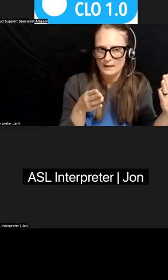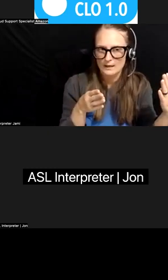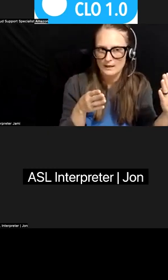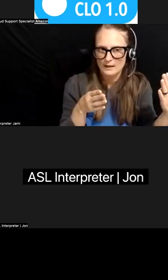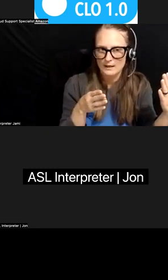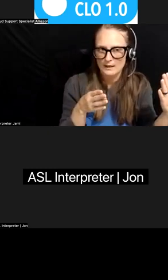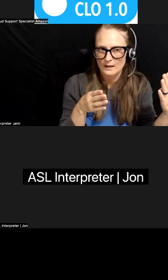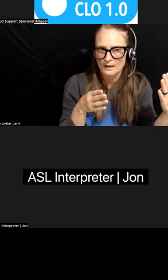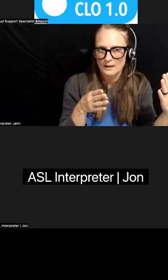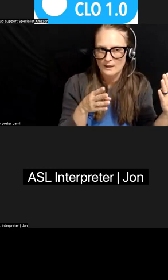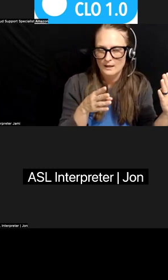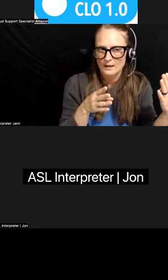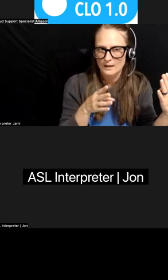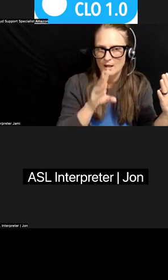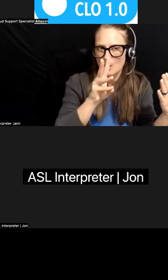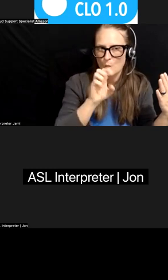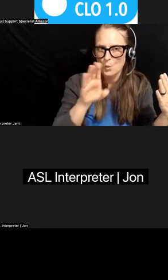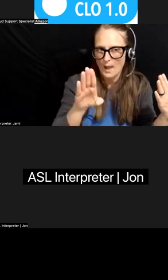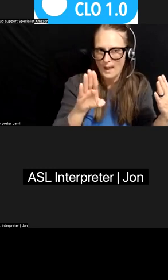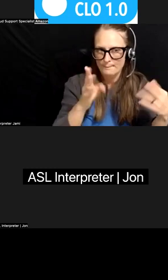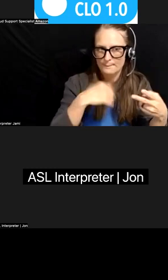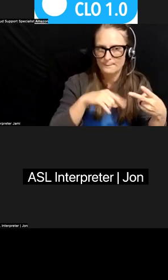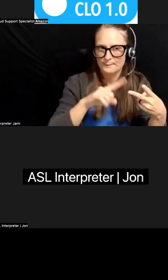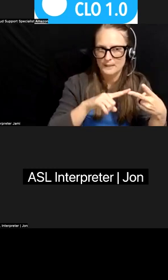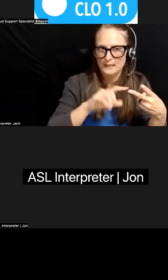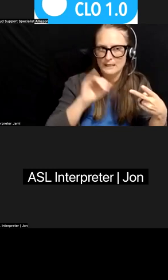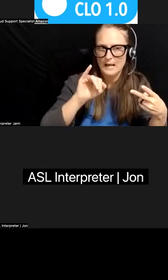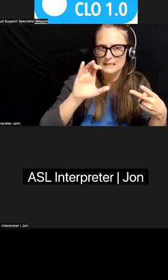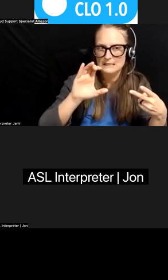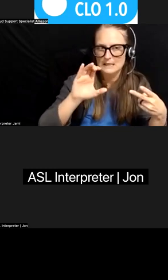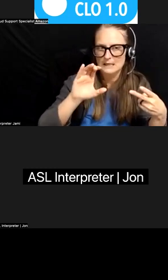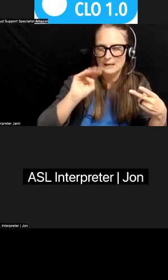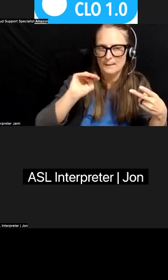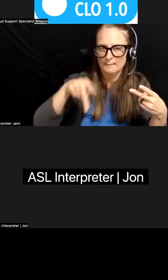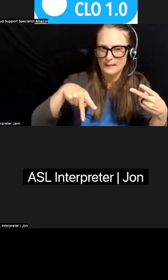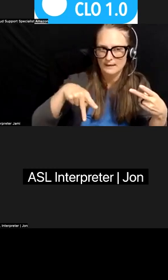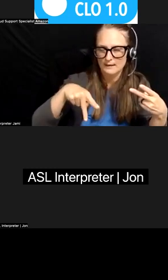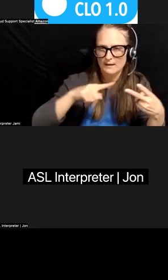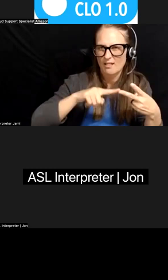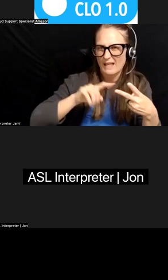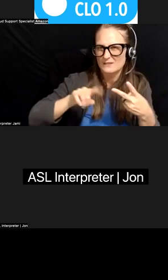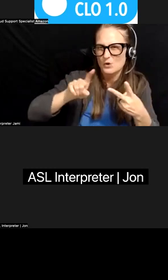the web and ICMP, which is for testing.